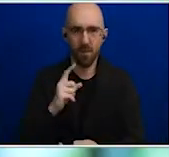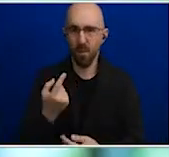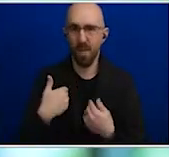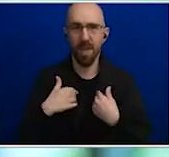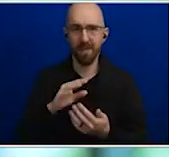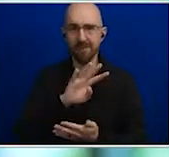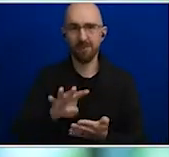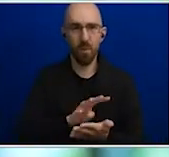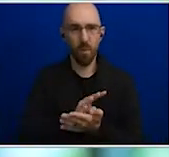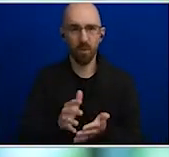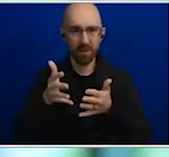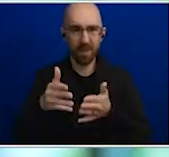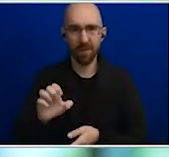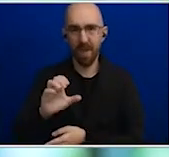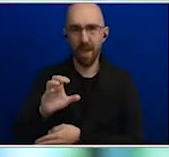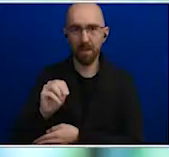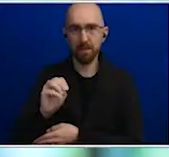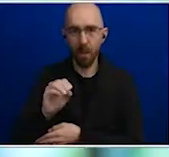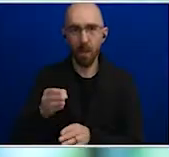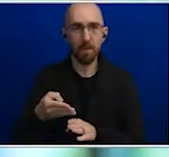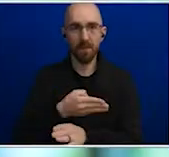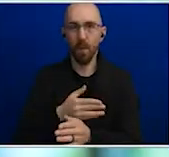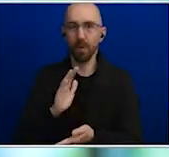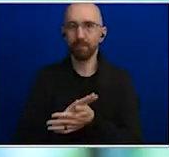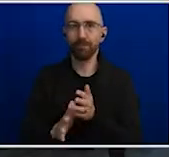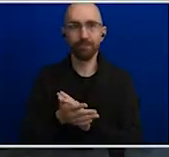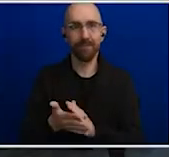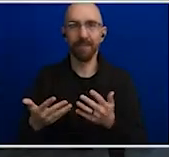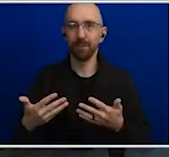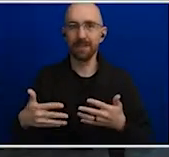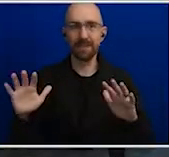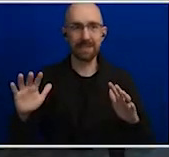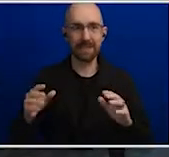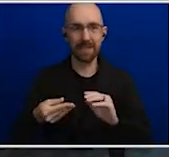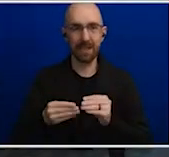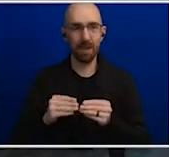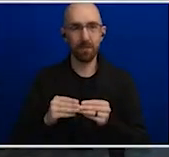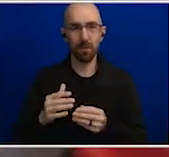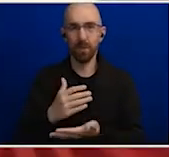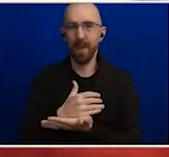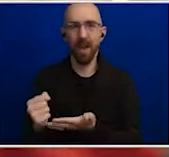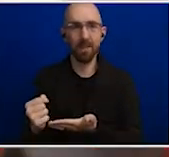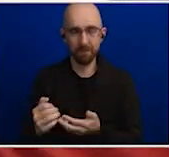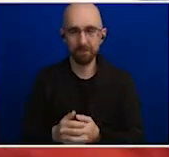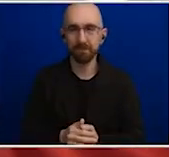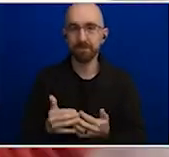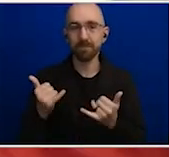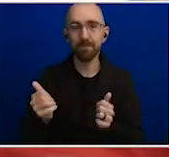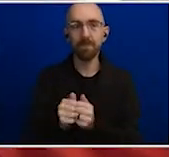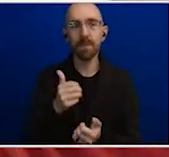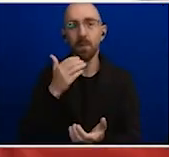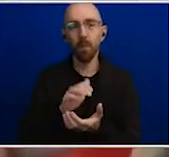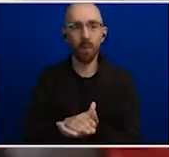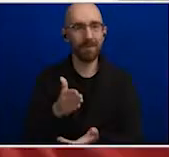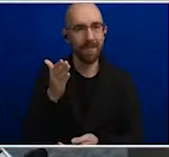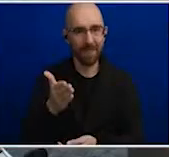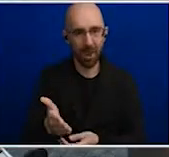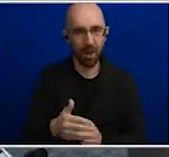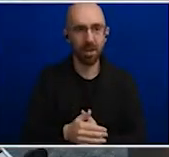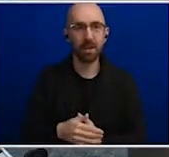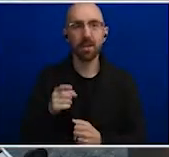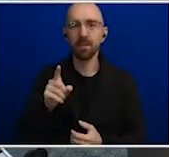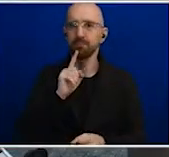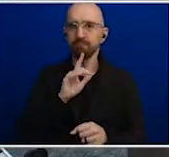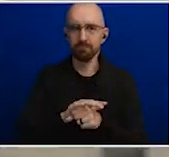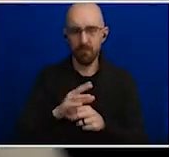of ECMO before that was it. That was my number would have been up. Today, with his wife by his side, Richard vows to honor his